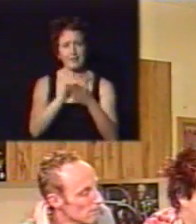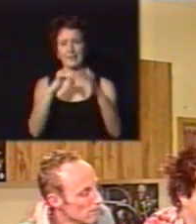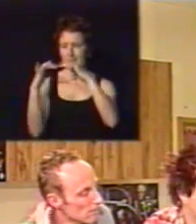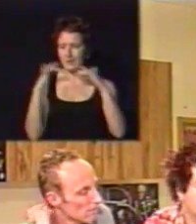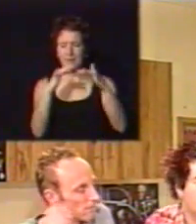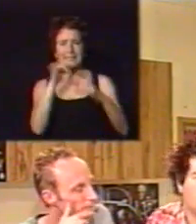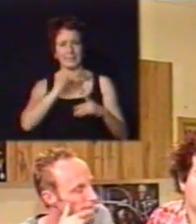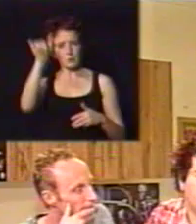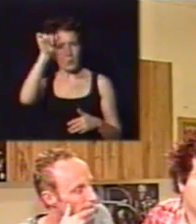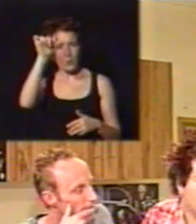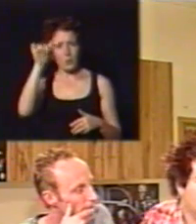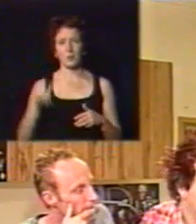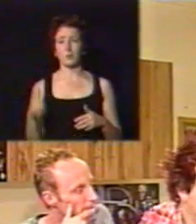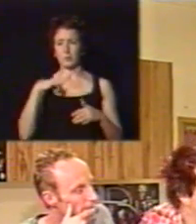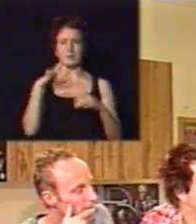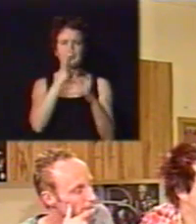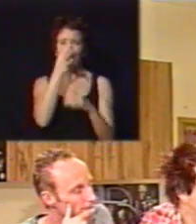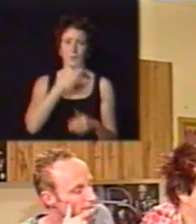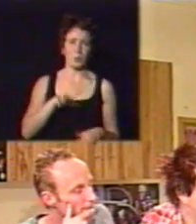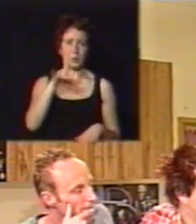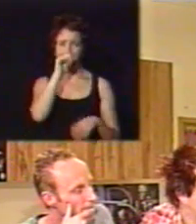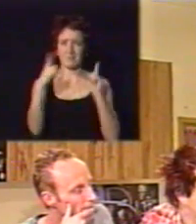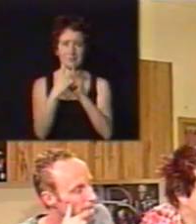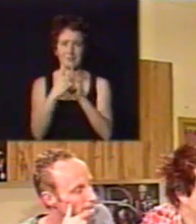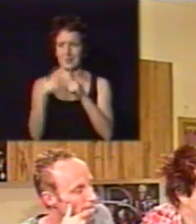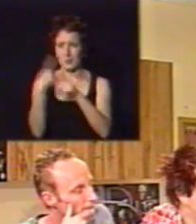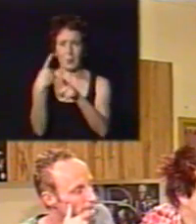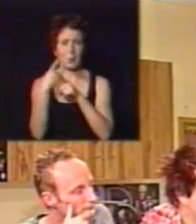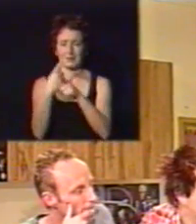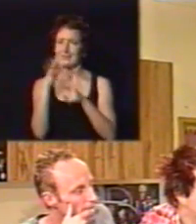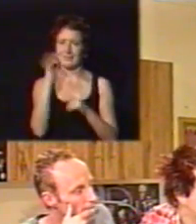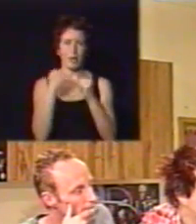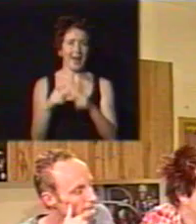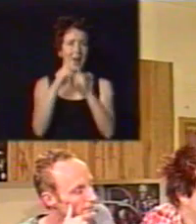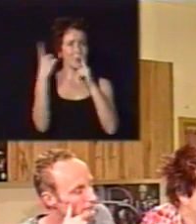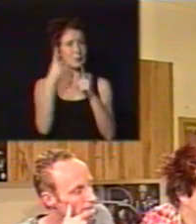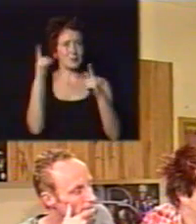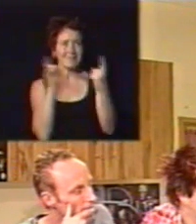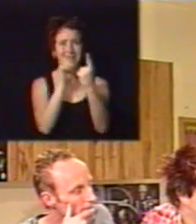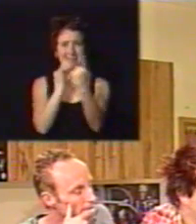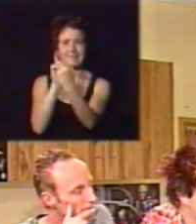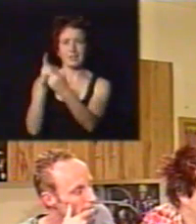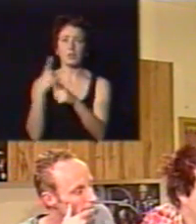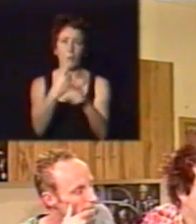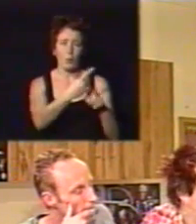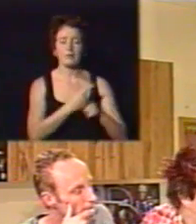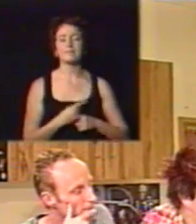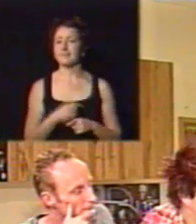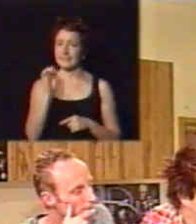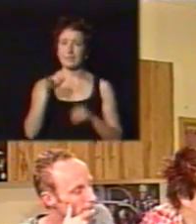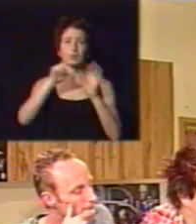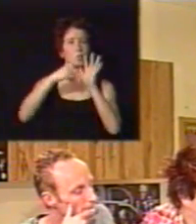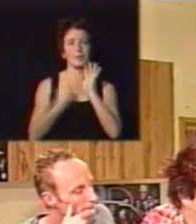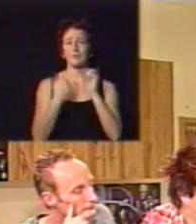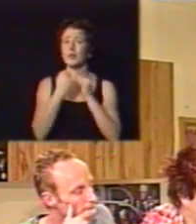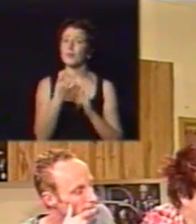other. This is something that happens to other people. It's just, let's talk about what you want to doctors do to your child. Make it out that it's just so rare there aren't anybody. That's right. There isn't anybody else. Well, that was